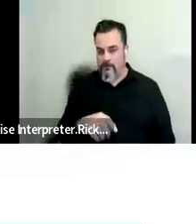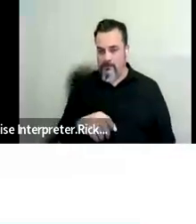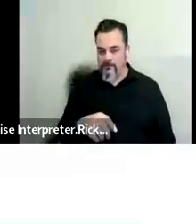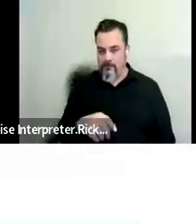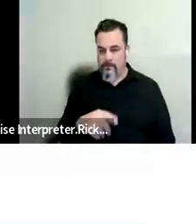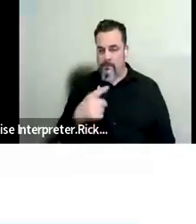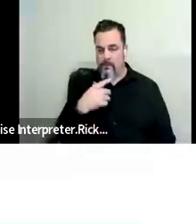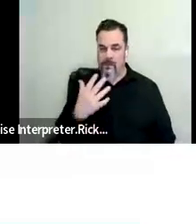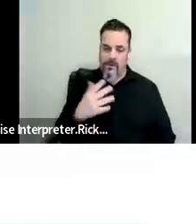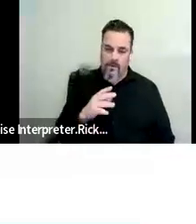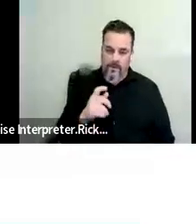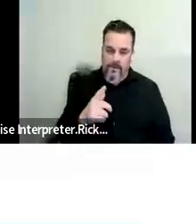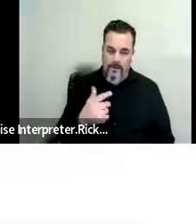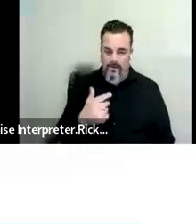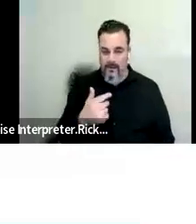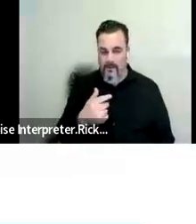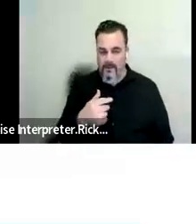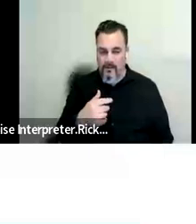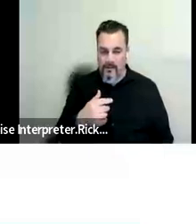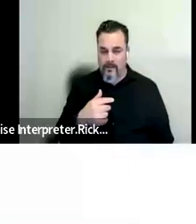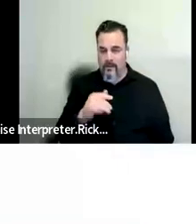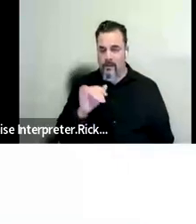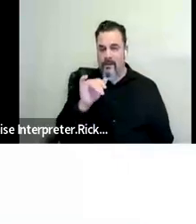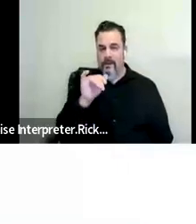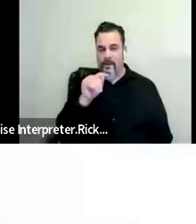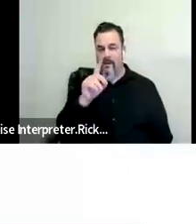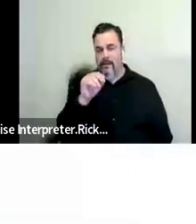Well, kind of. It does.